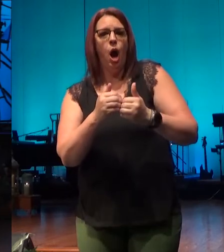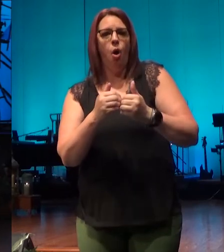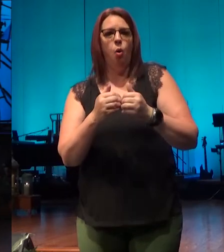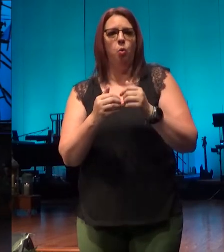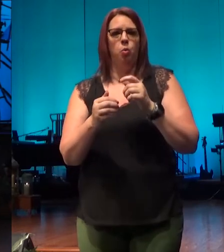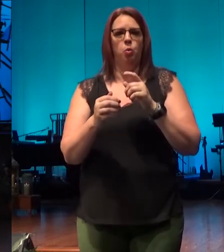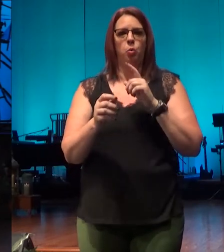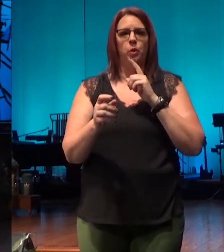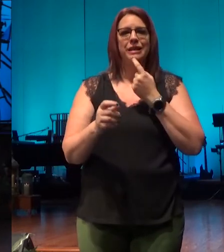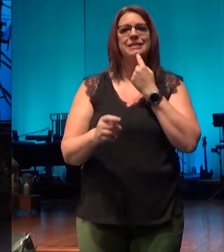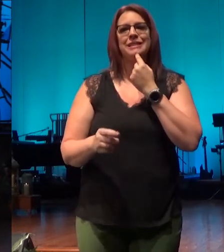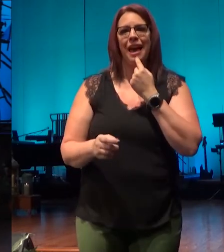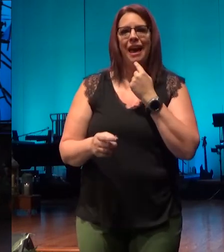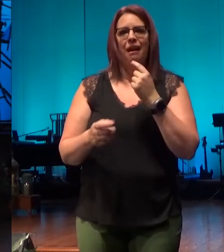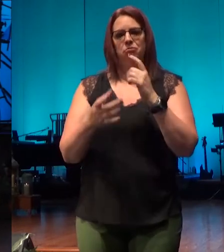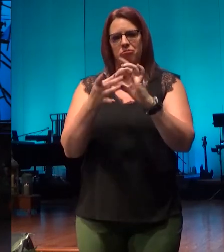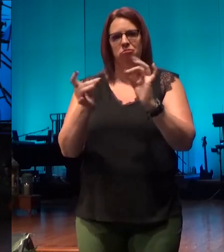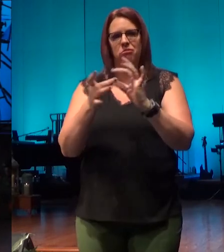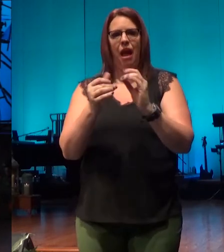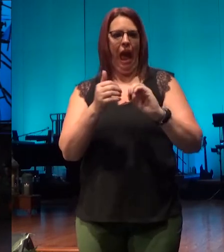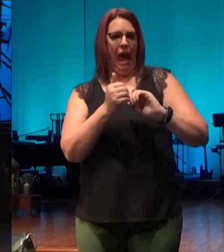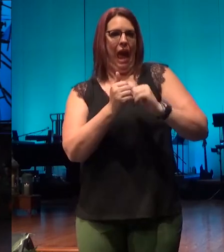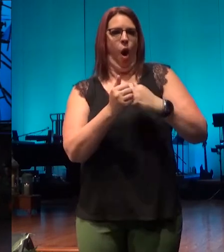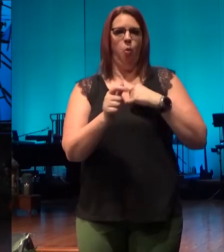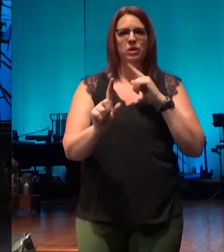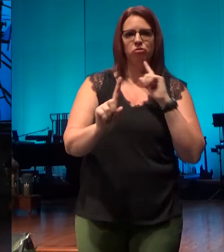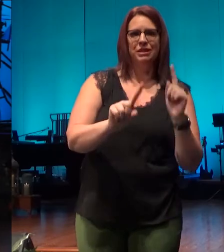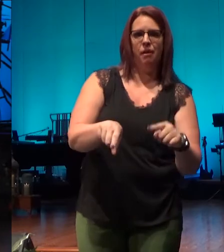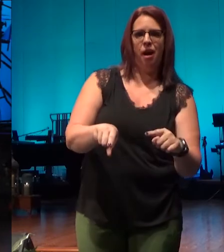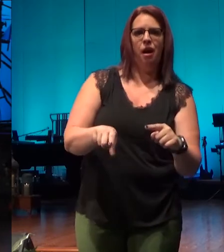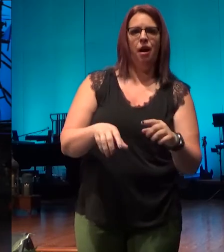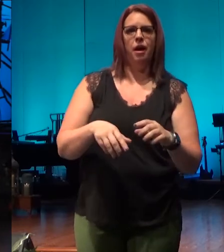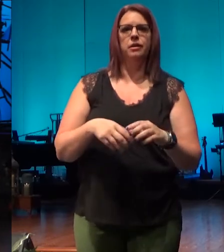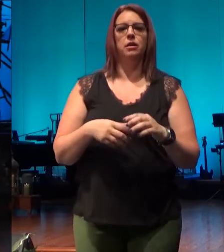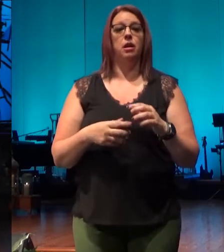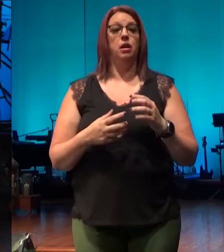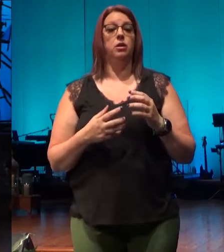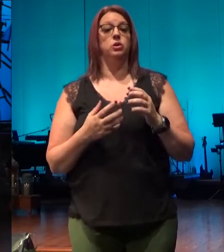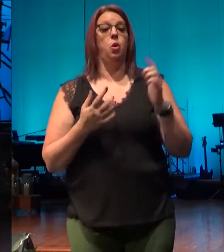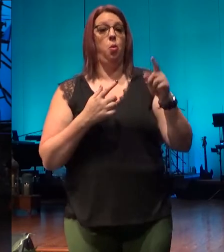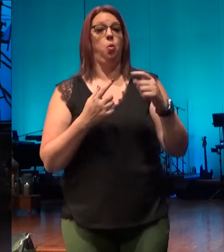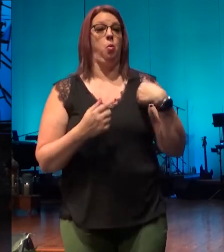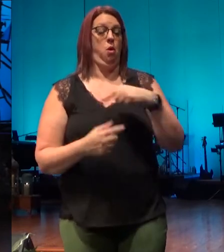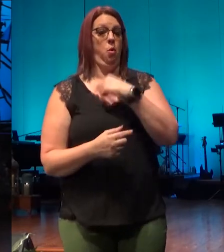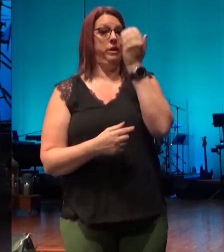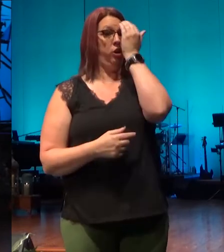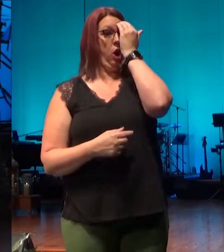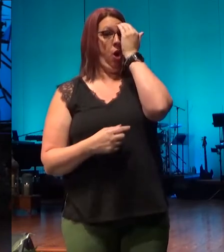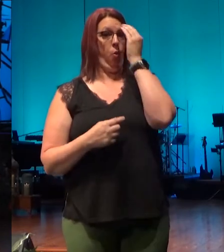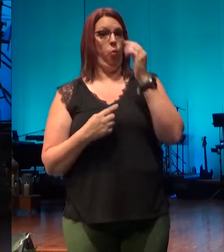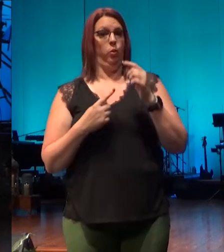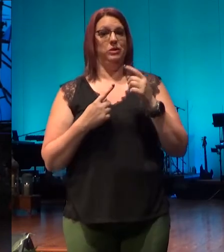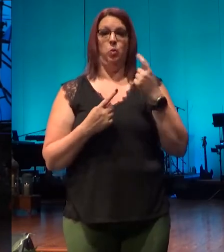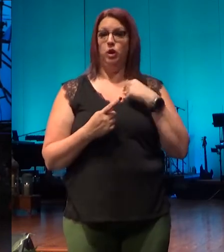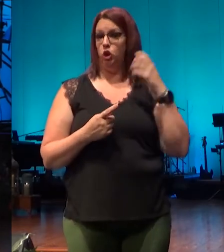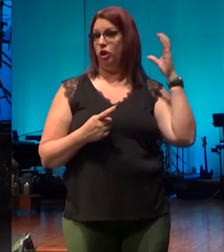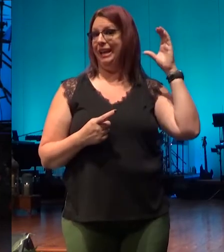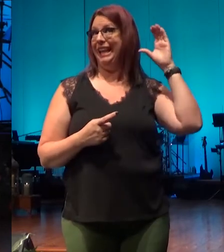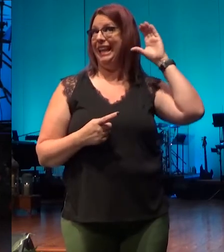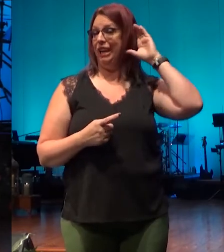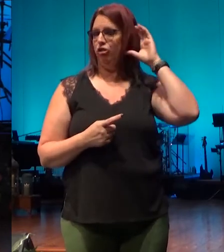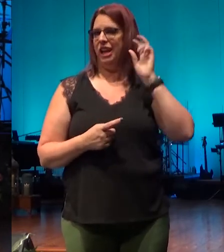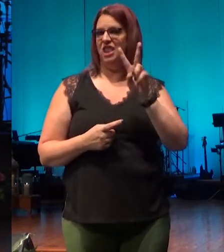where we come from when we do say it. And what we know is that when we are hearing the voice of God and we want to